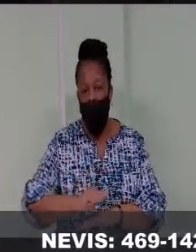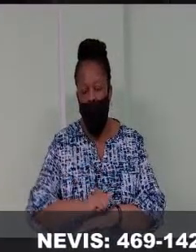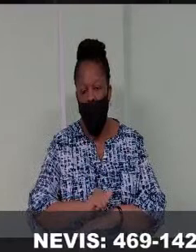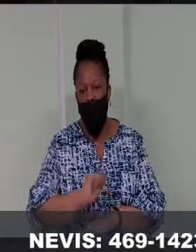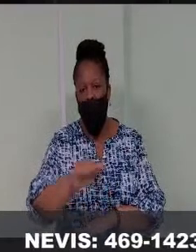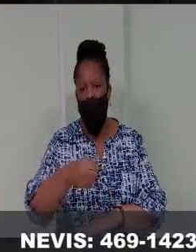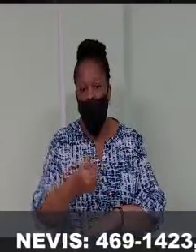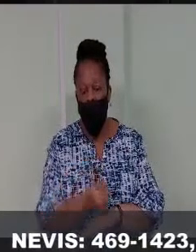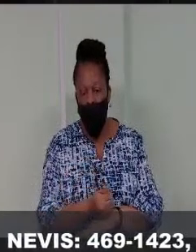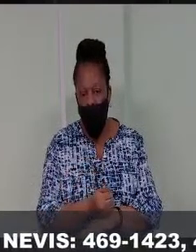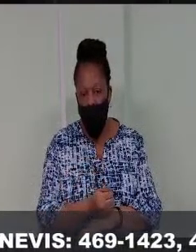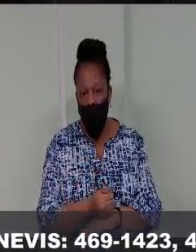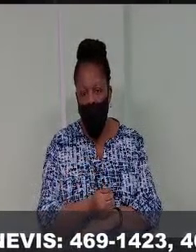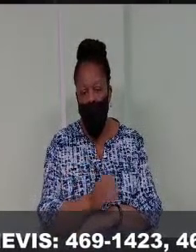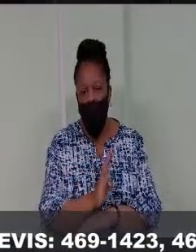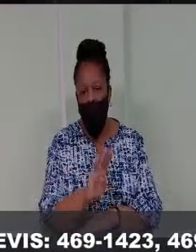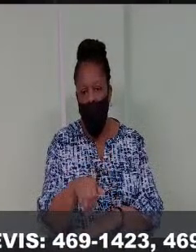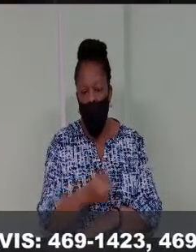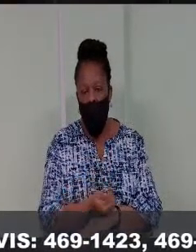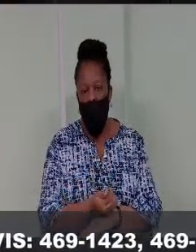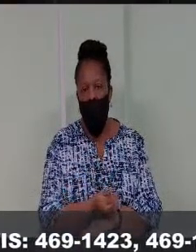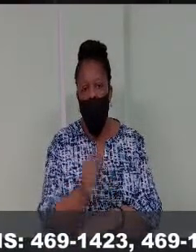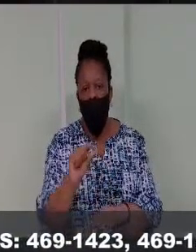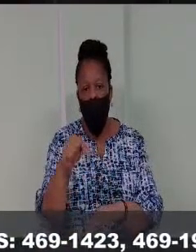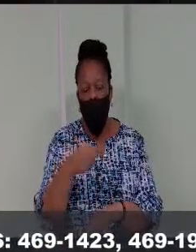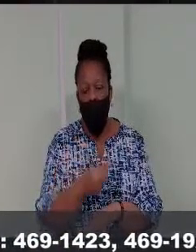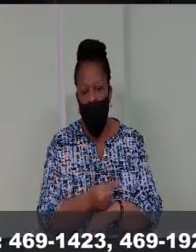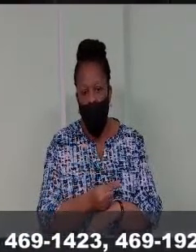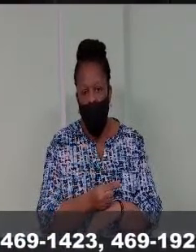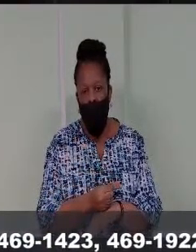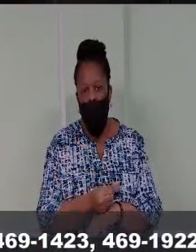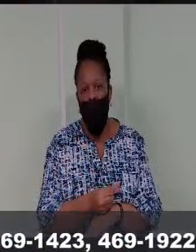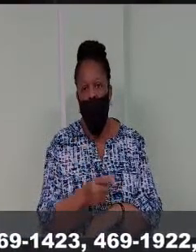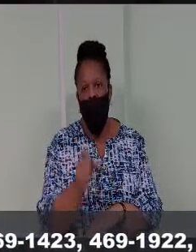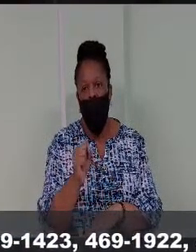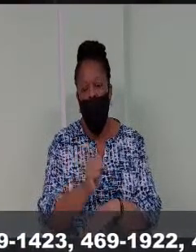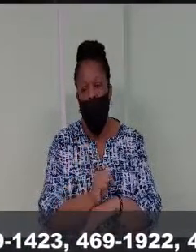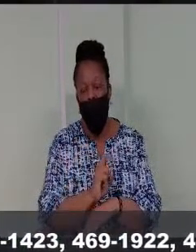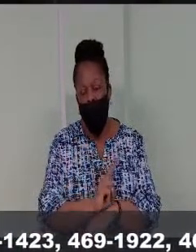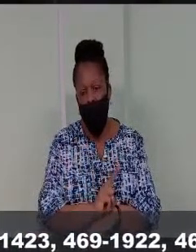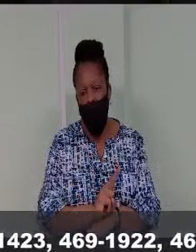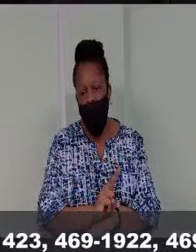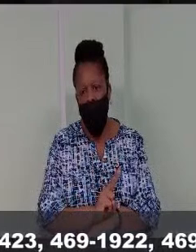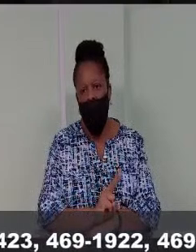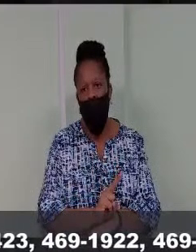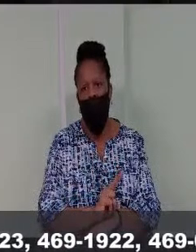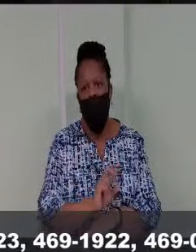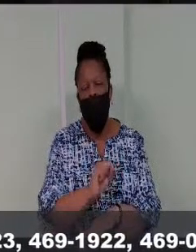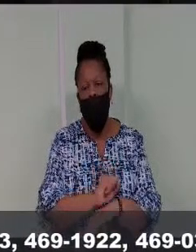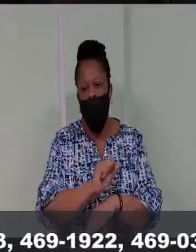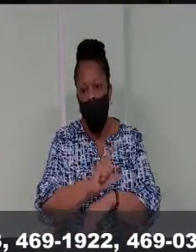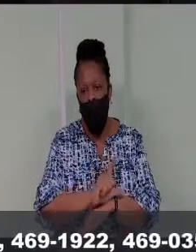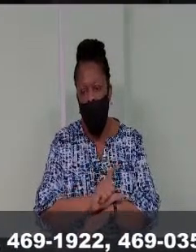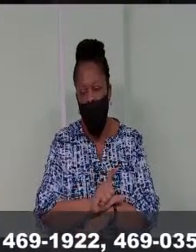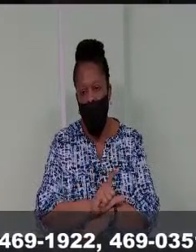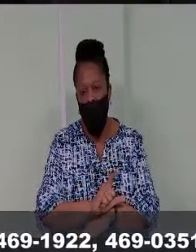Antigua, Barbuda, Grenada, Dominica, St. Vincent and the Grenadines, St.